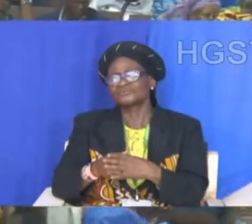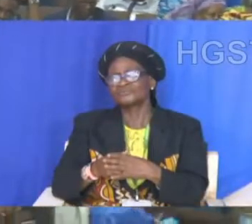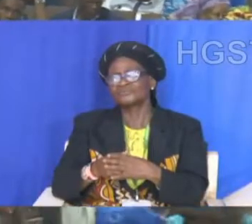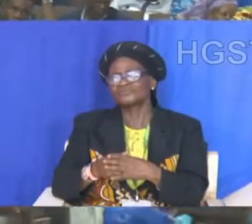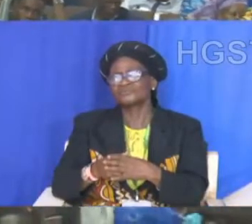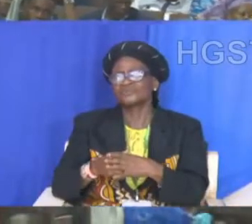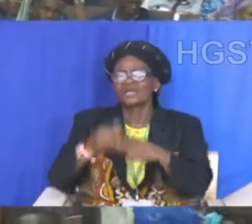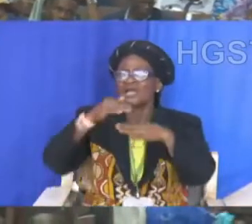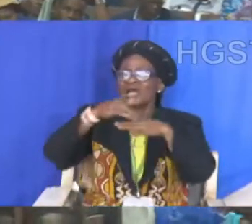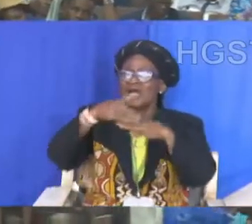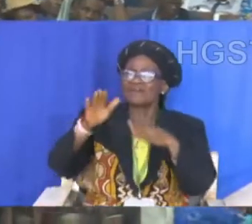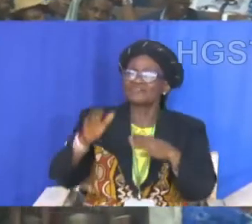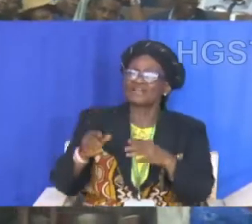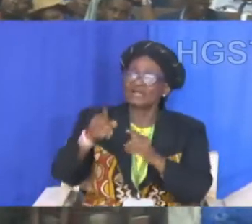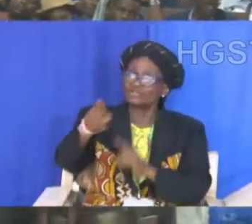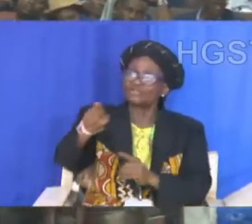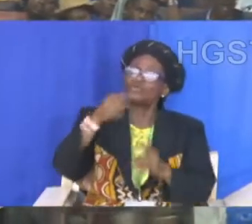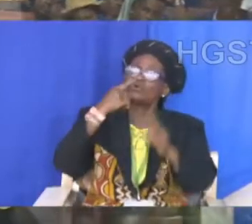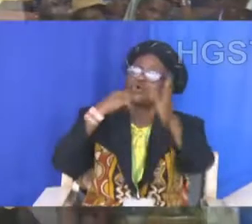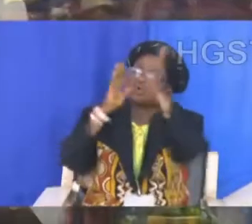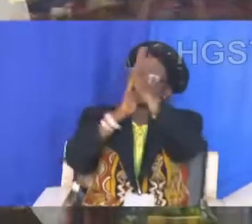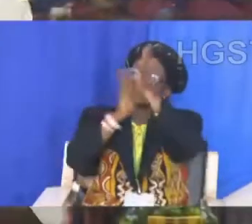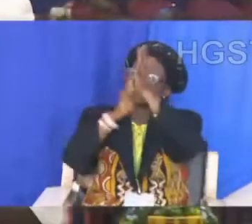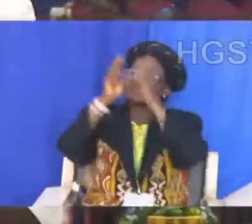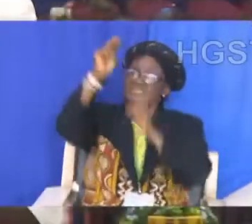After you praise him,